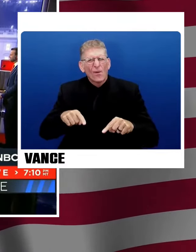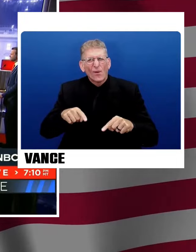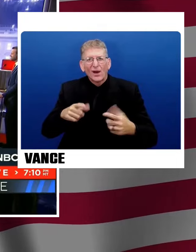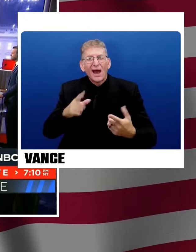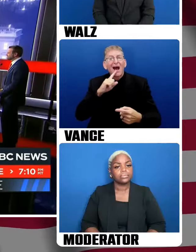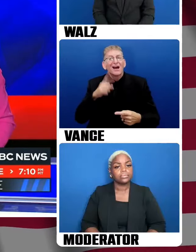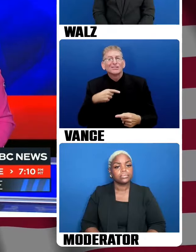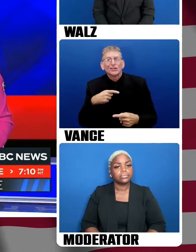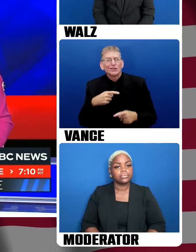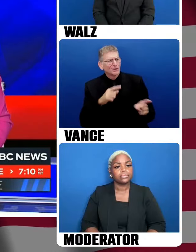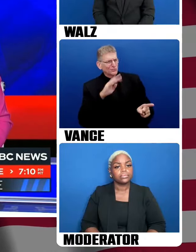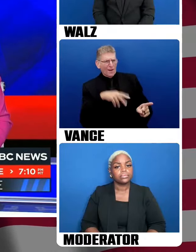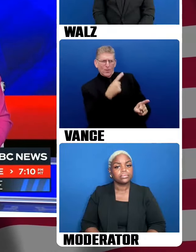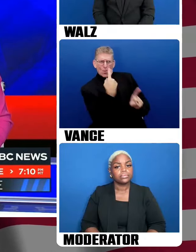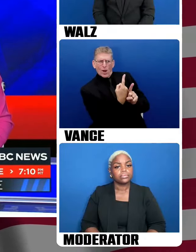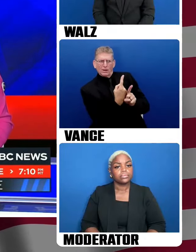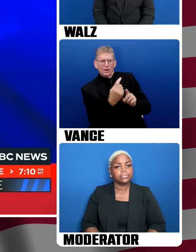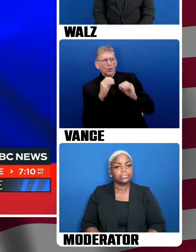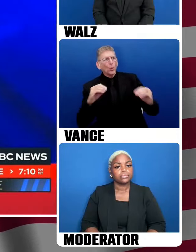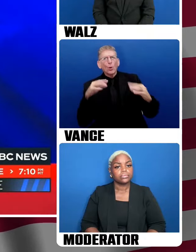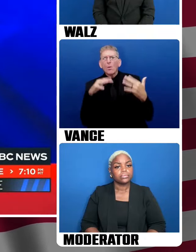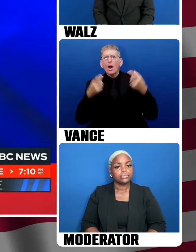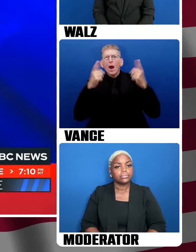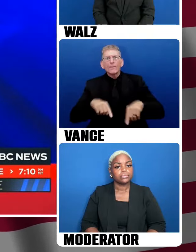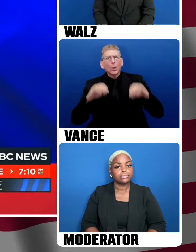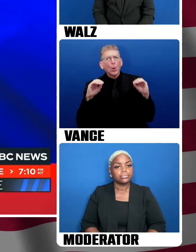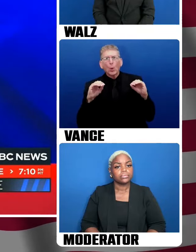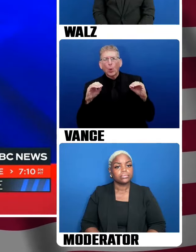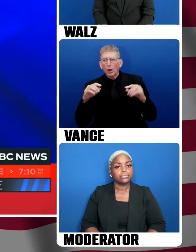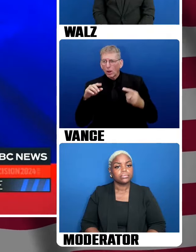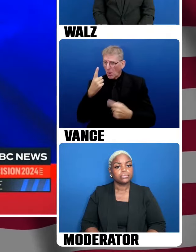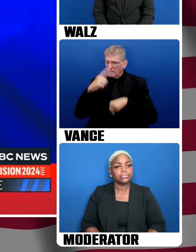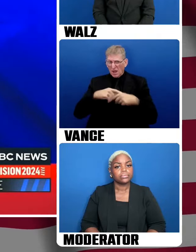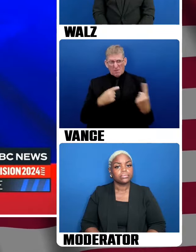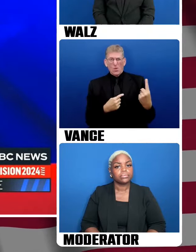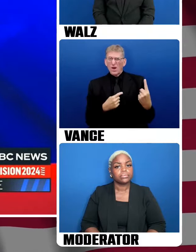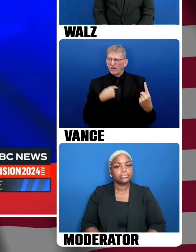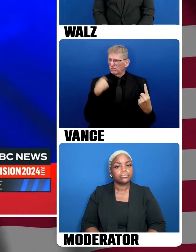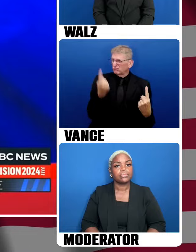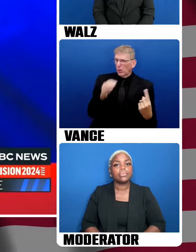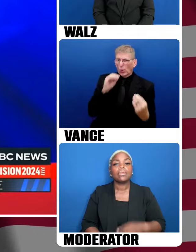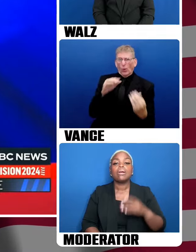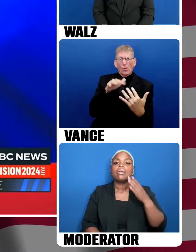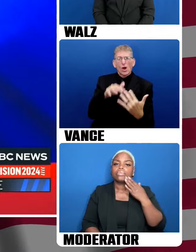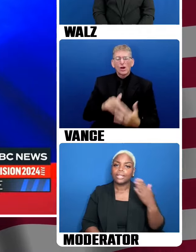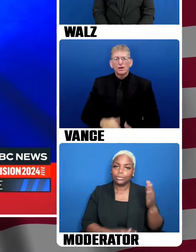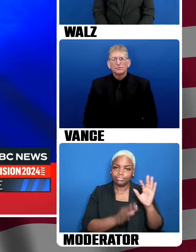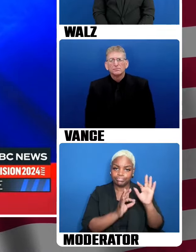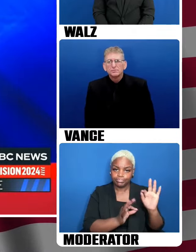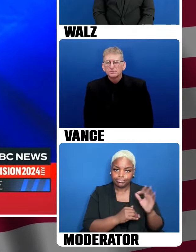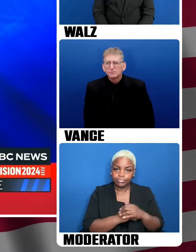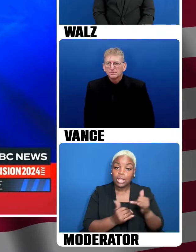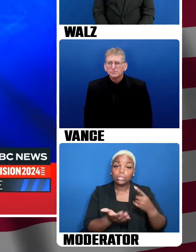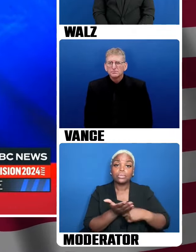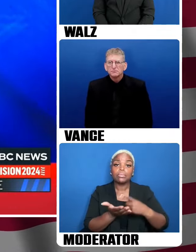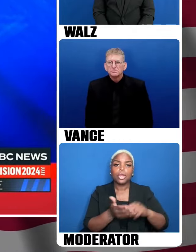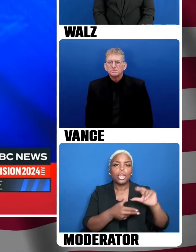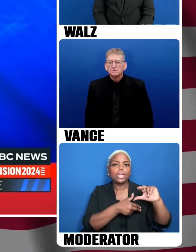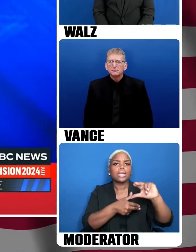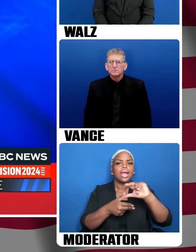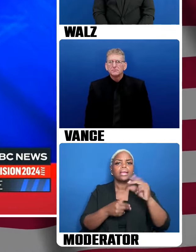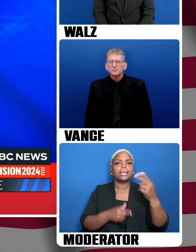to. Nora? Margaret, thank you. Let's turn now to Hurricane Helene. The storm could become one of the deadliest on record.